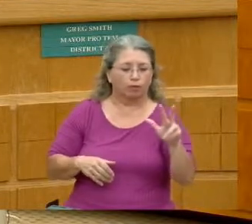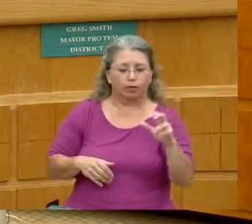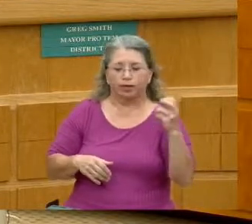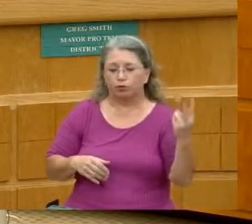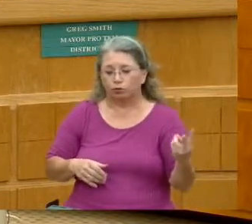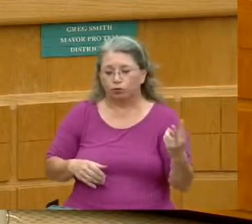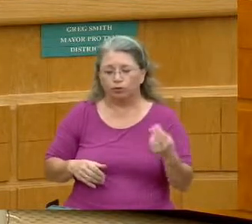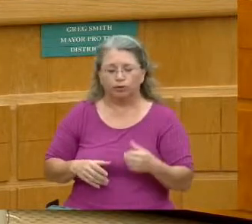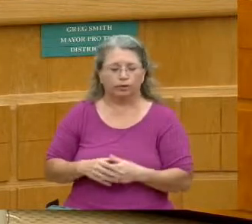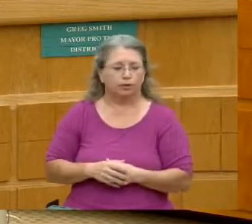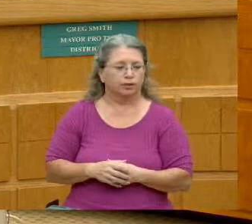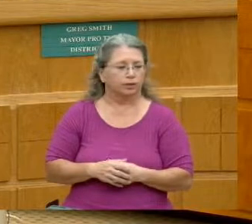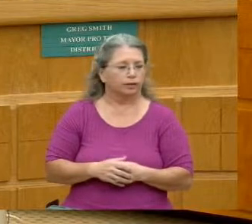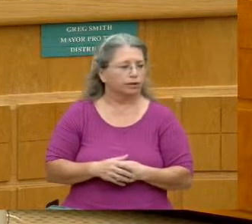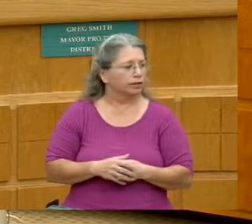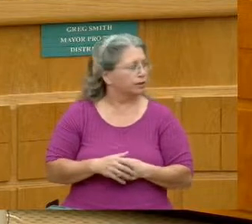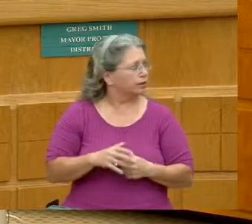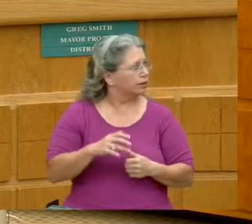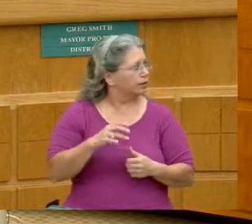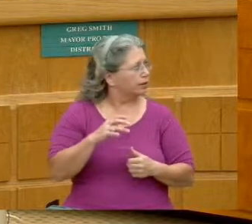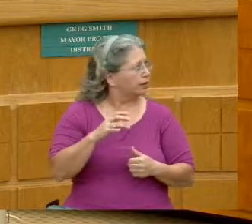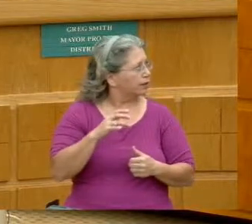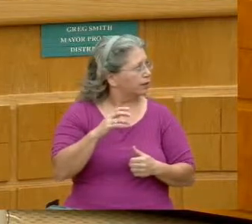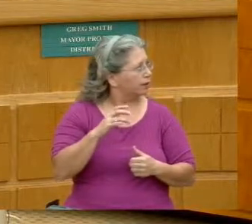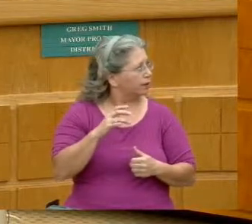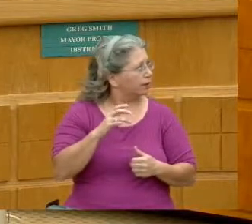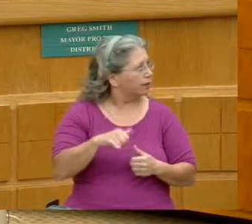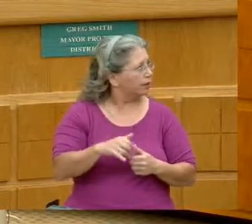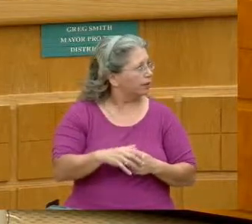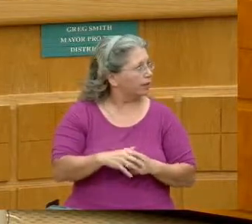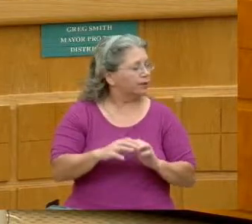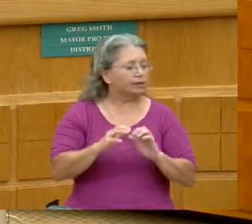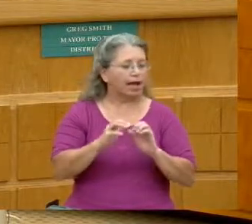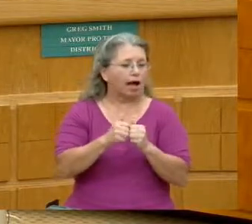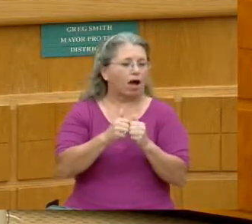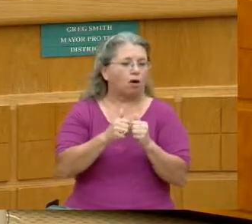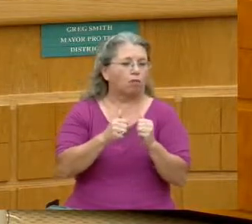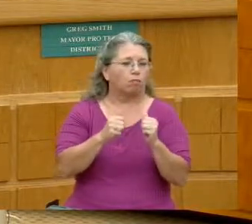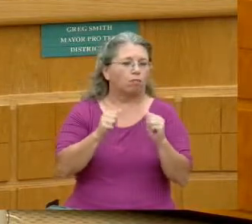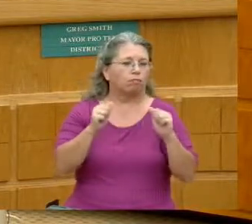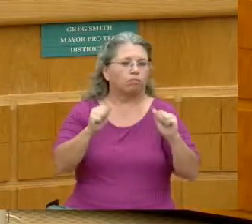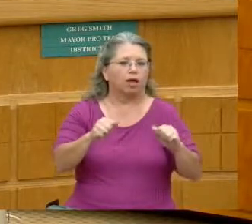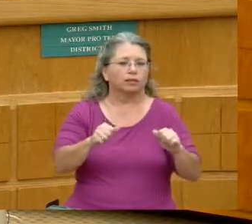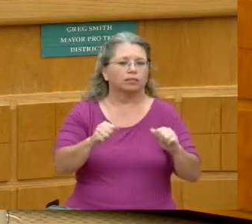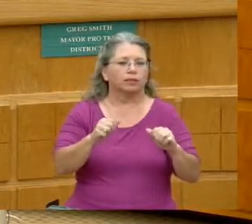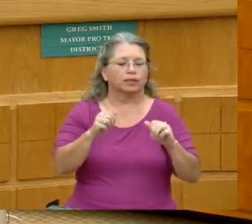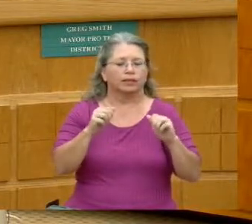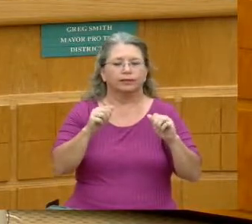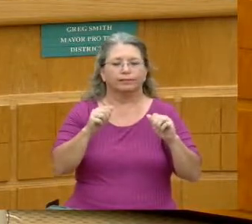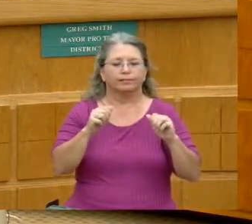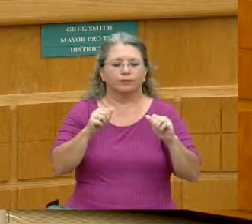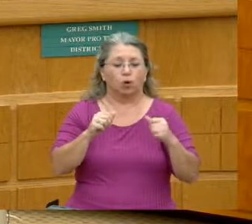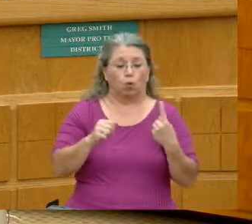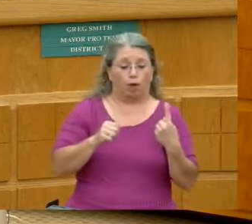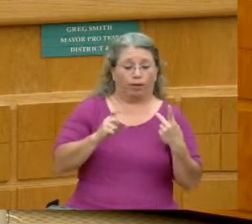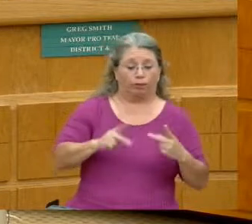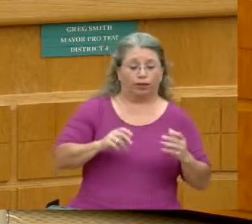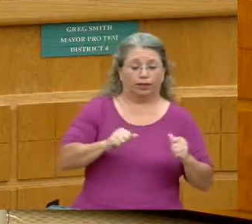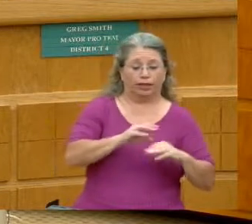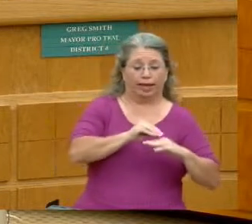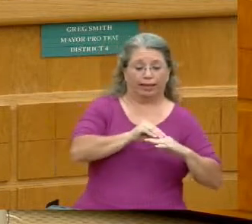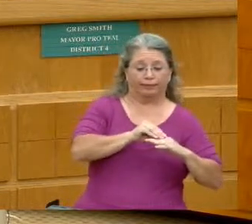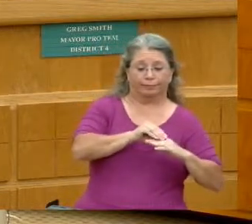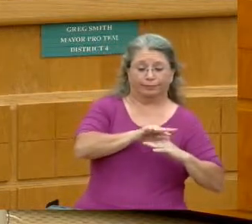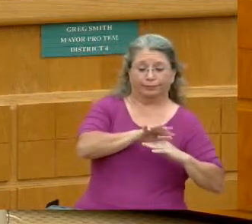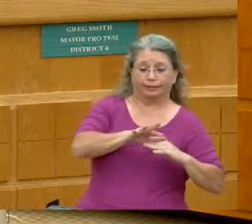to the next, and the generation is the virus generation. And we project right now that this is an average